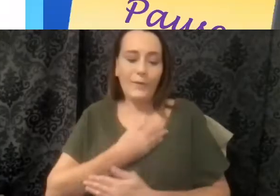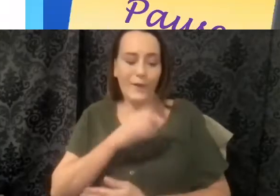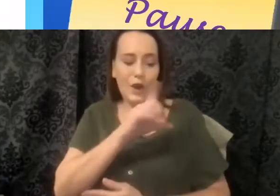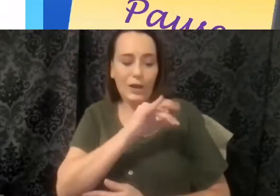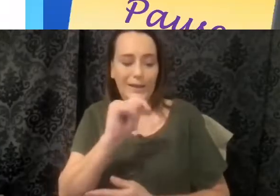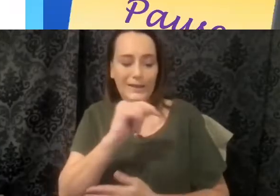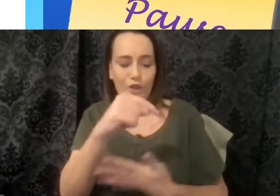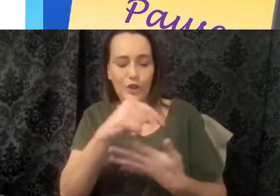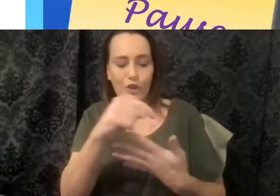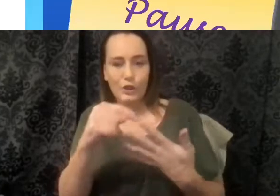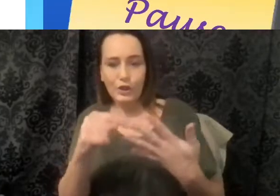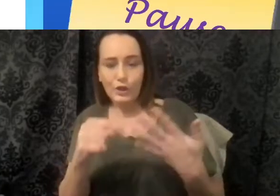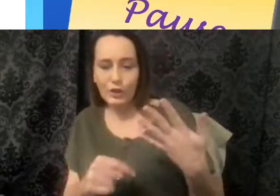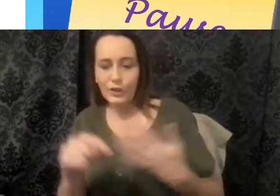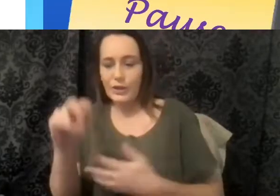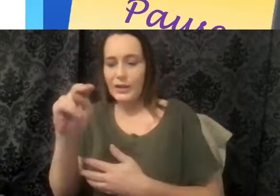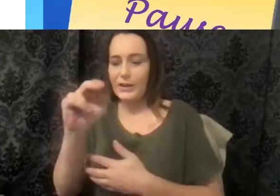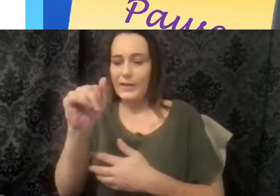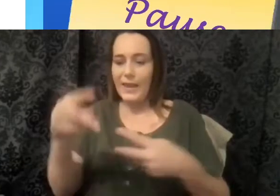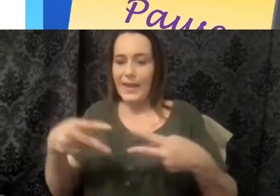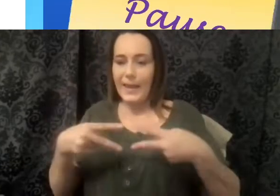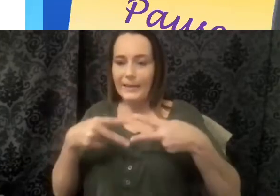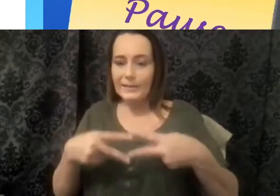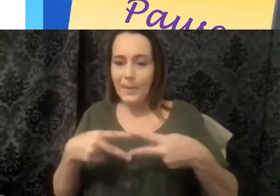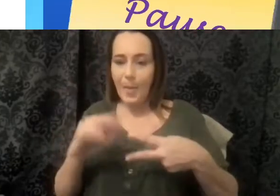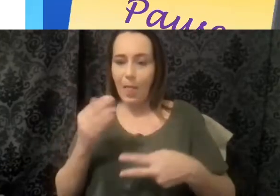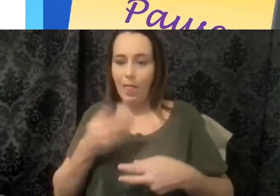NA symbol and our name.